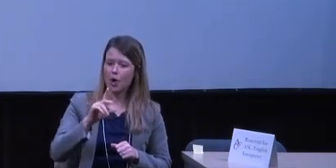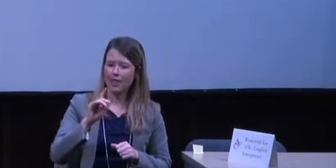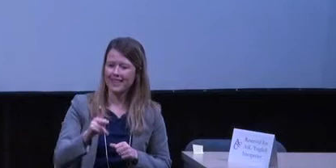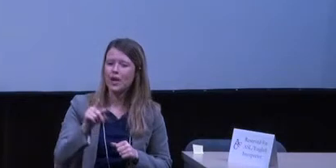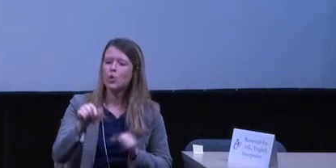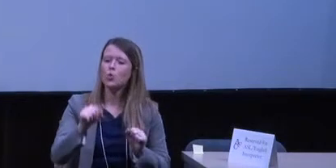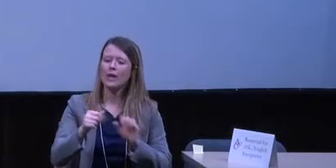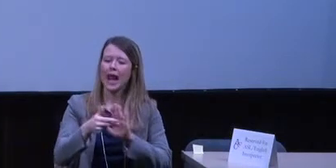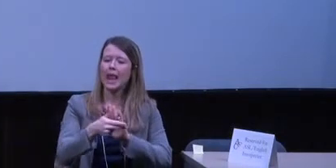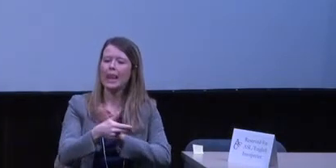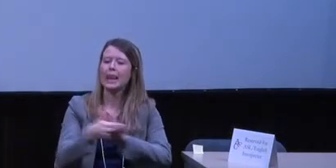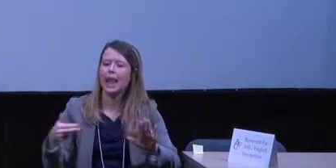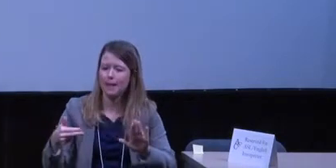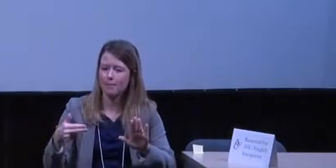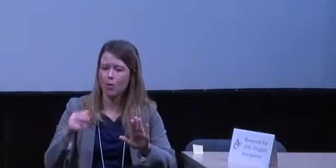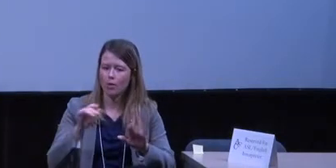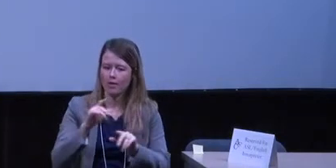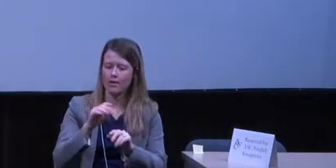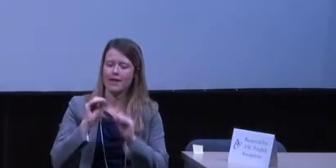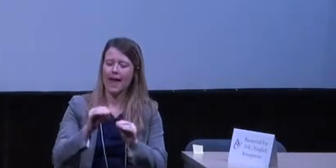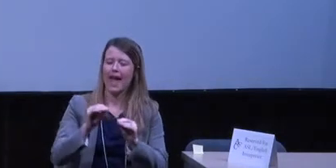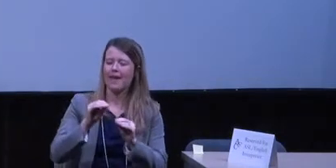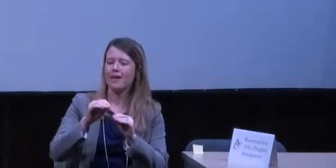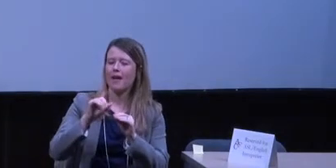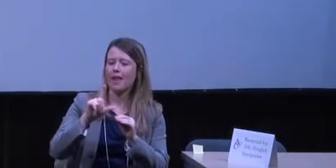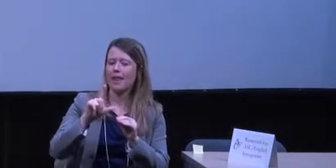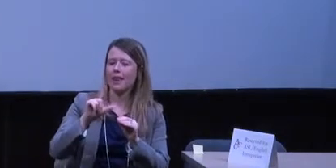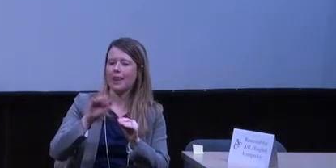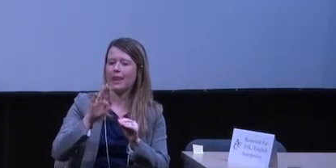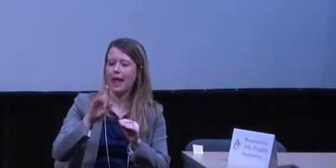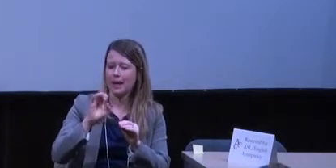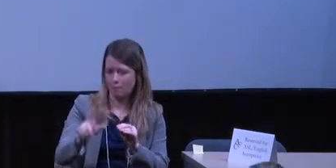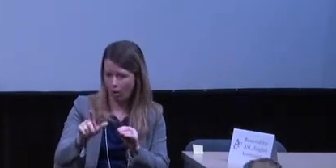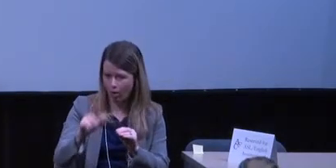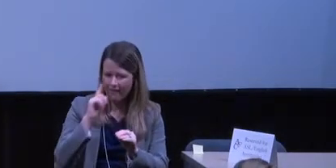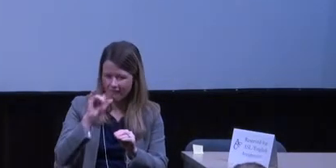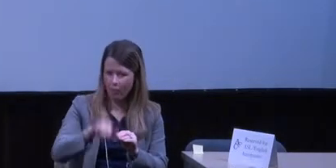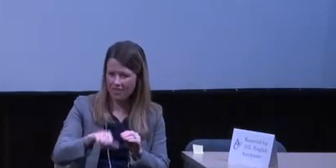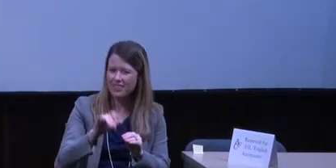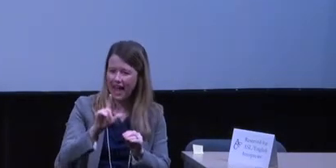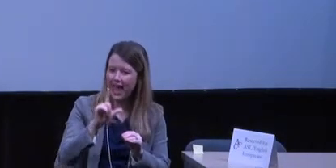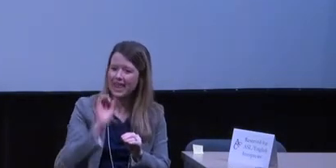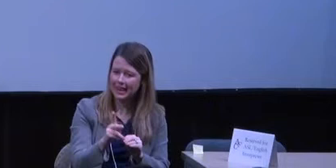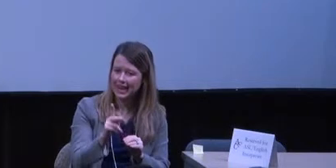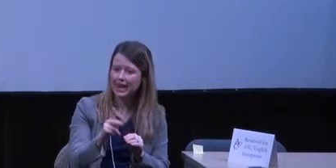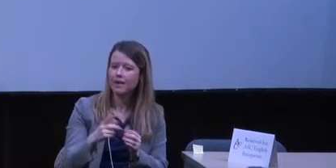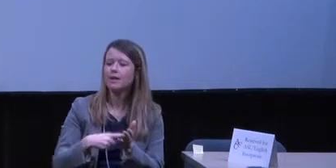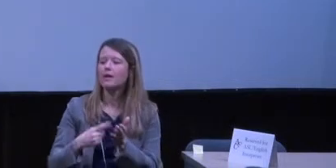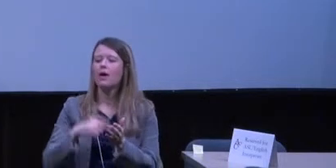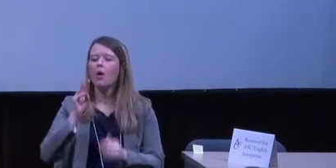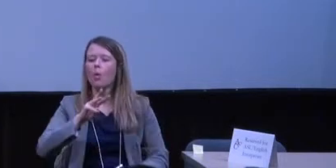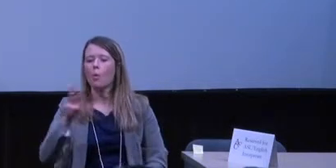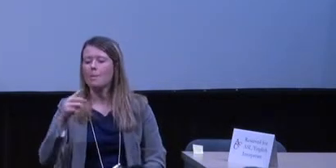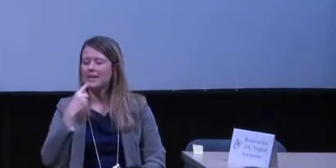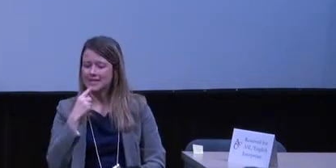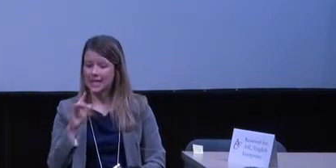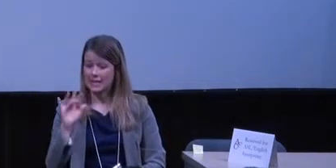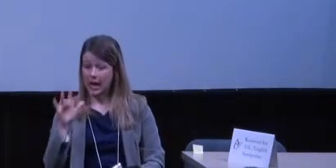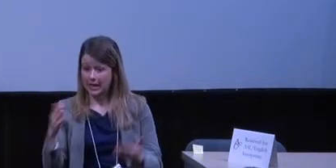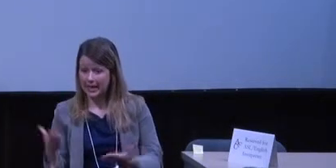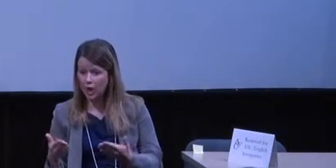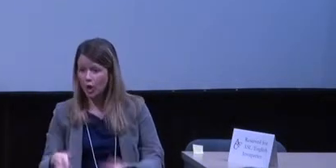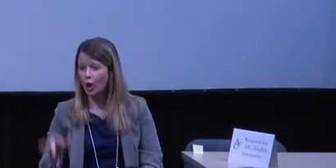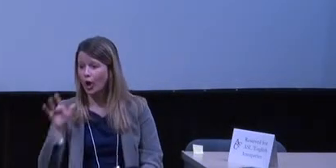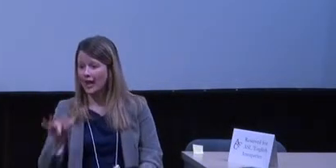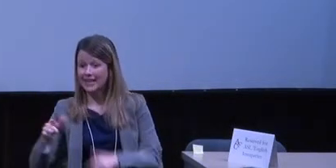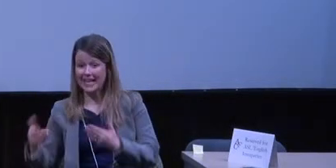label that link. So sometimes we see on different websites, it will say click here, click here, click here, click here